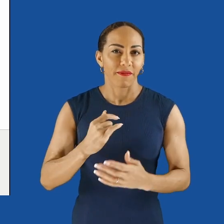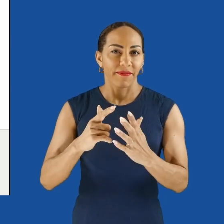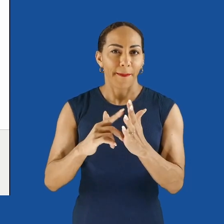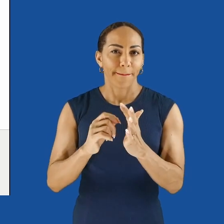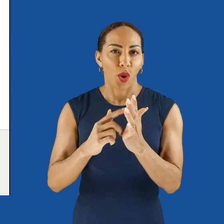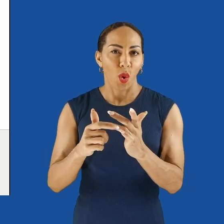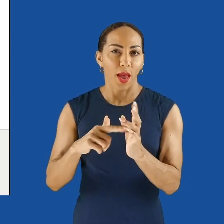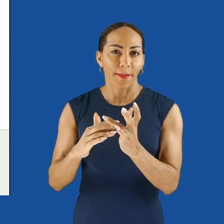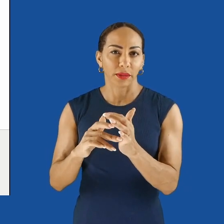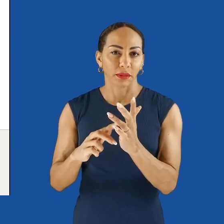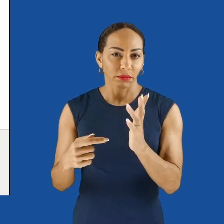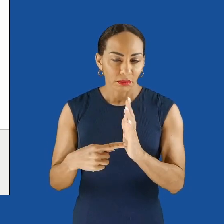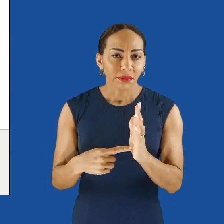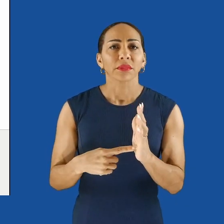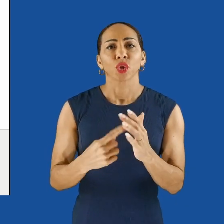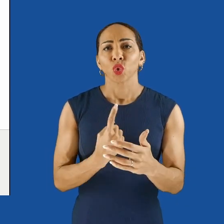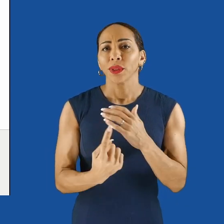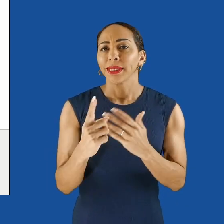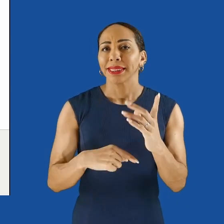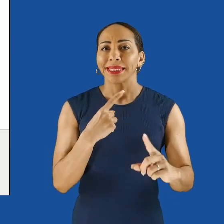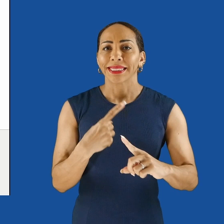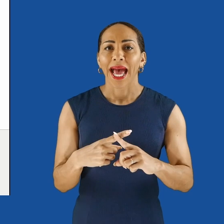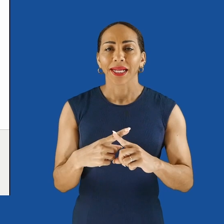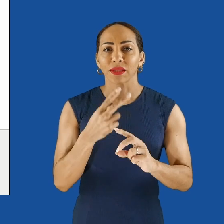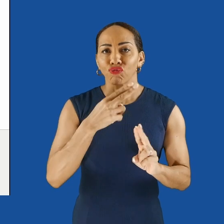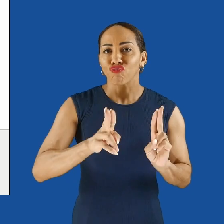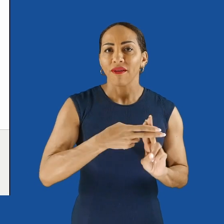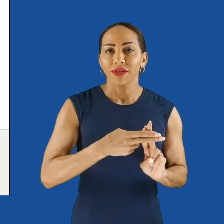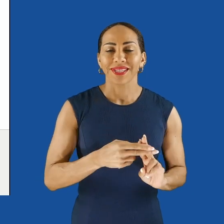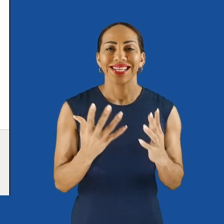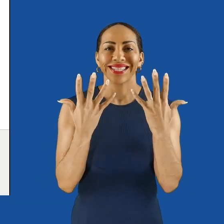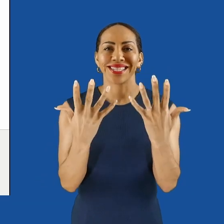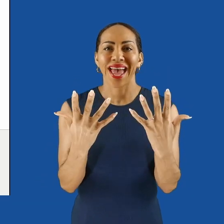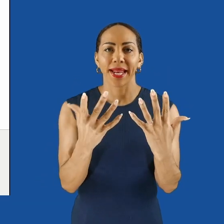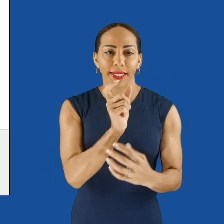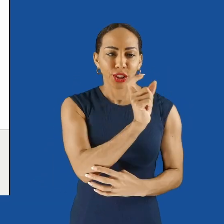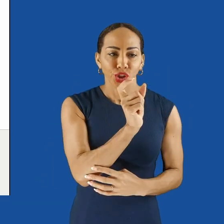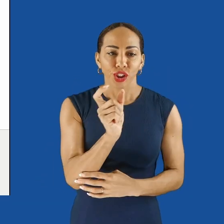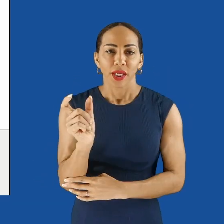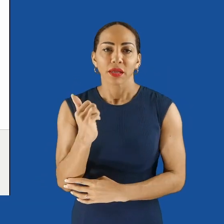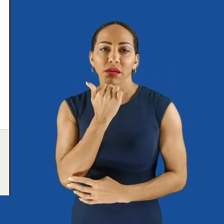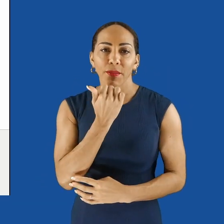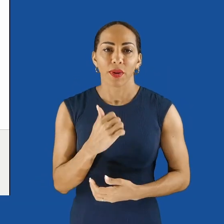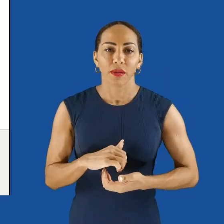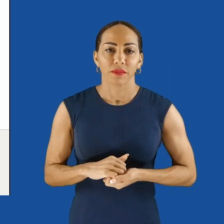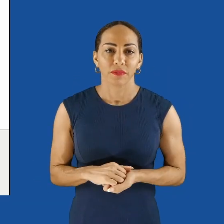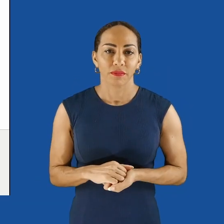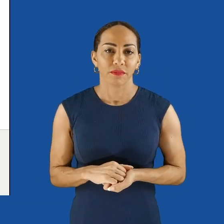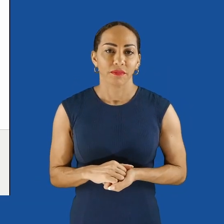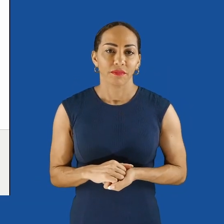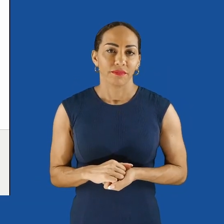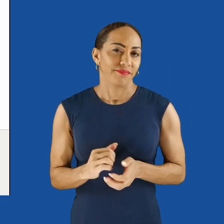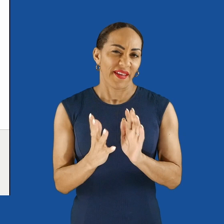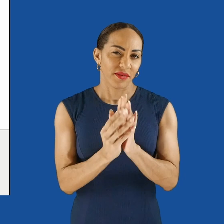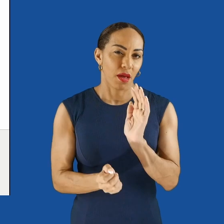Unique taxpayer reference. A unique taxpayer reference is a 10-digit number. For example,